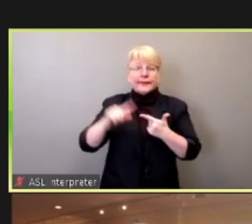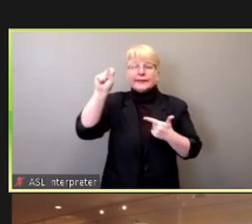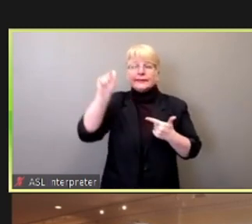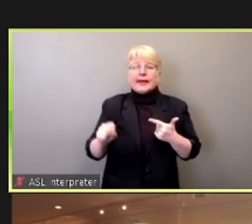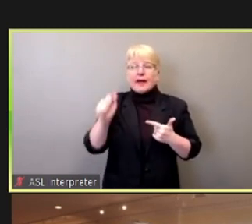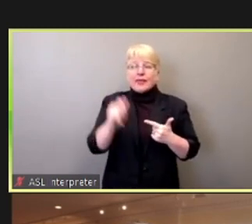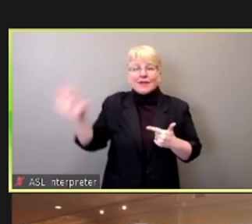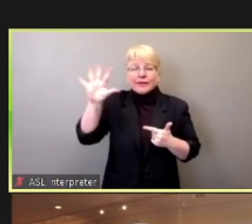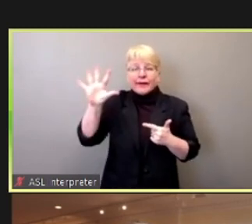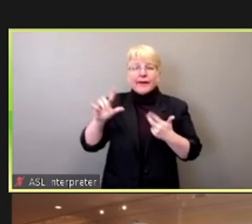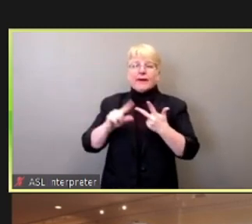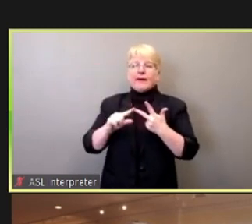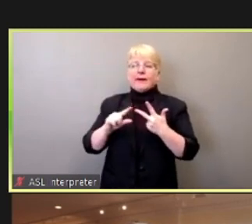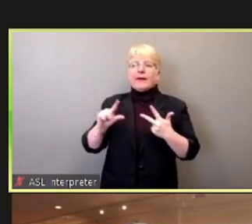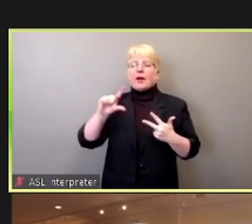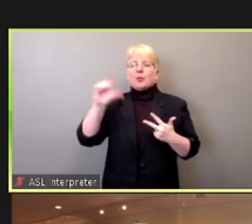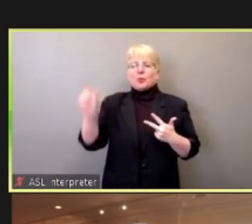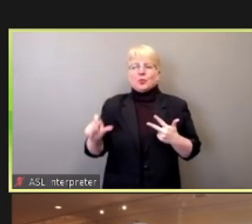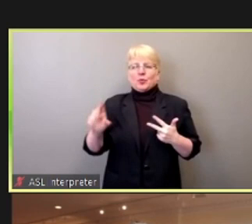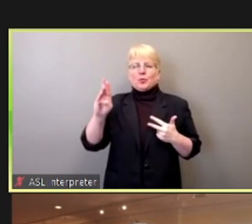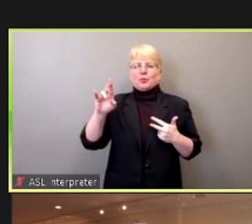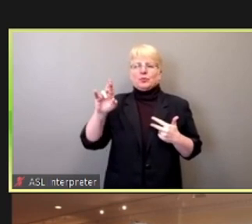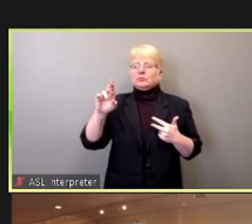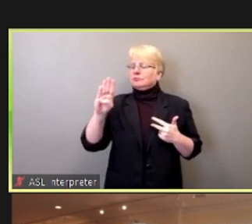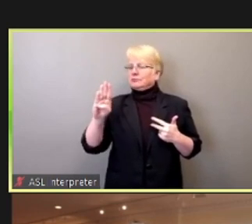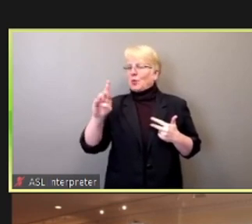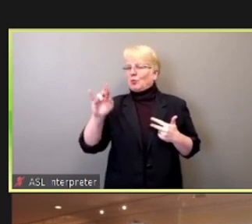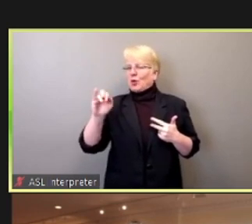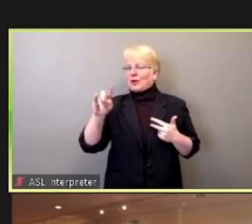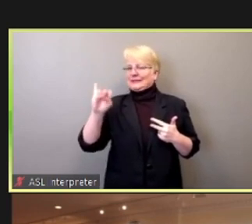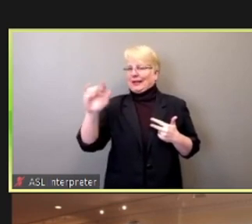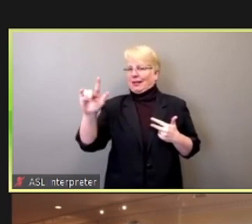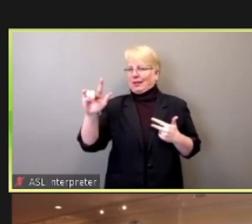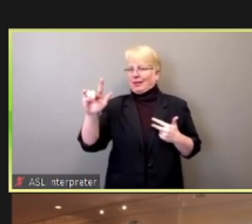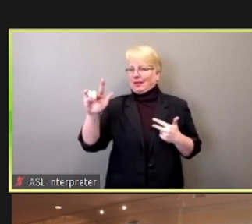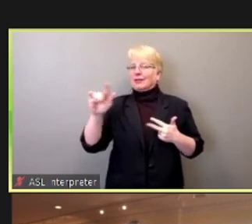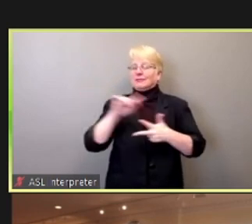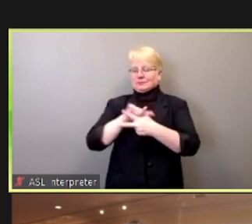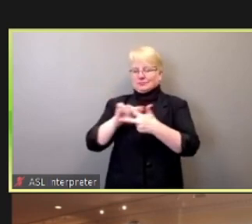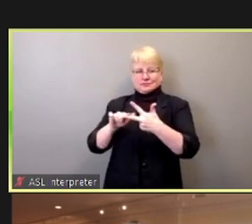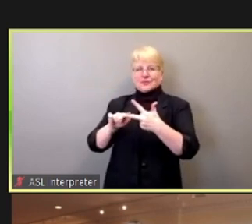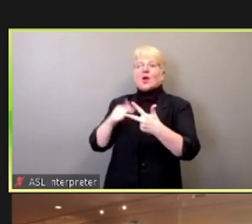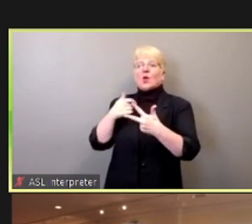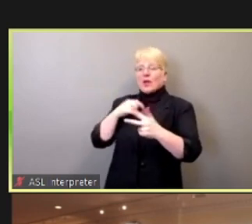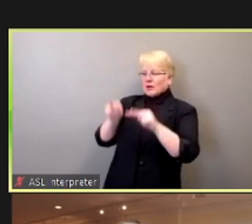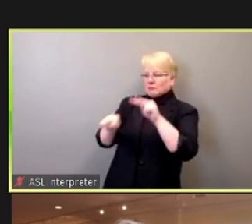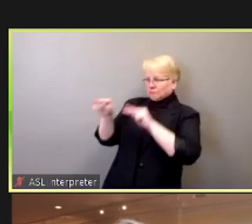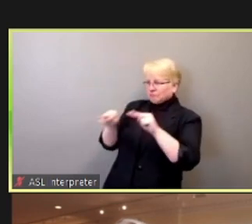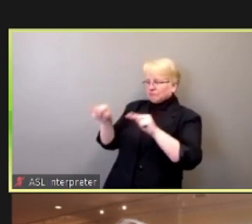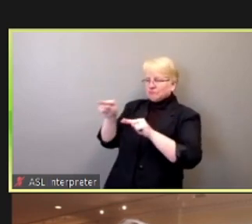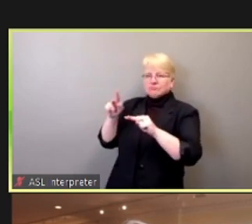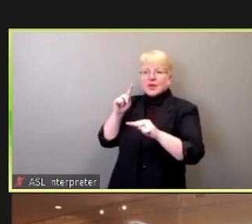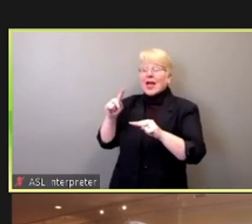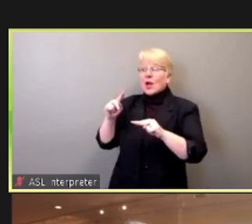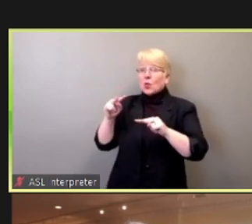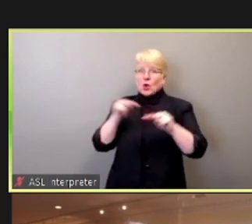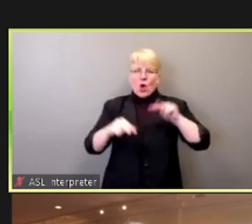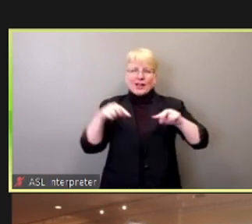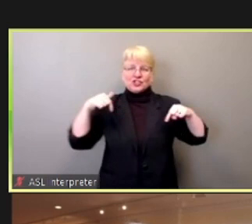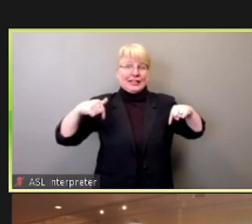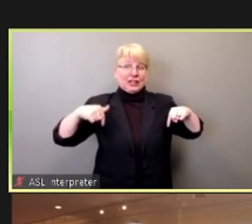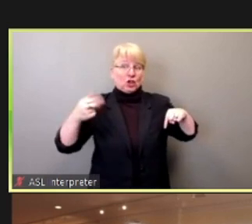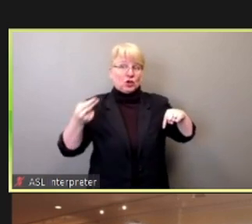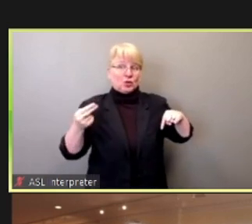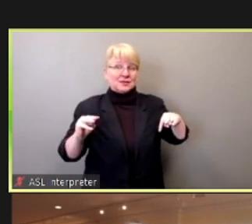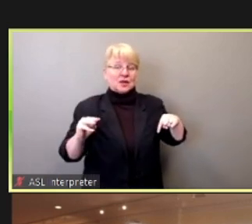Brazil. We're monitoring these very closely, and we're monitoring our own test results to look for activity. In our state, we've had a couple cases